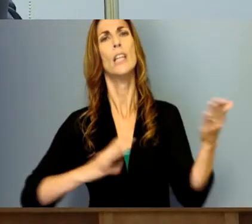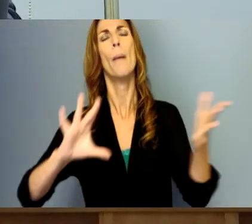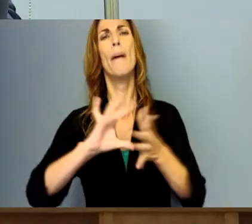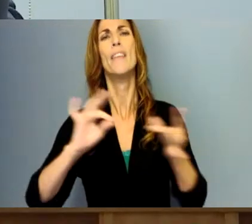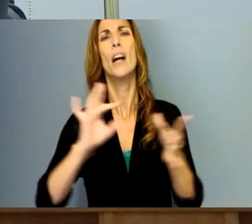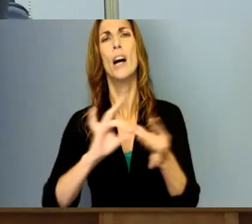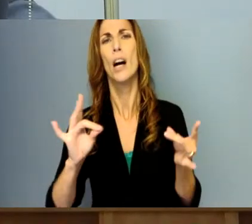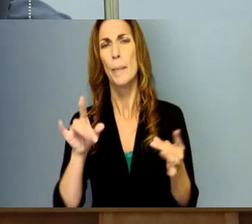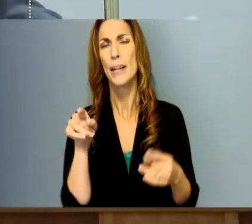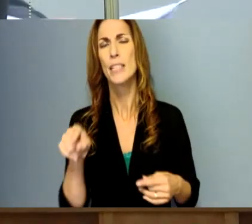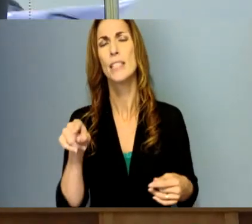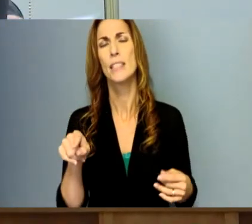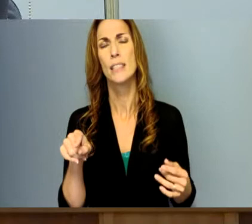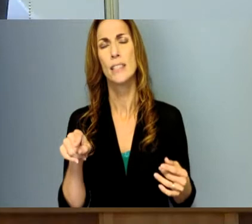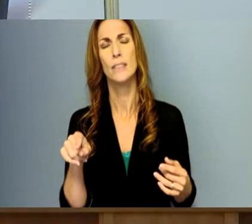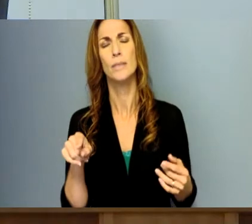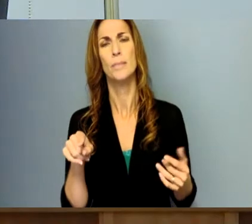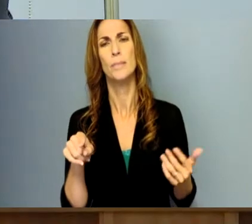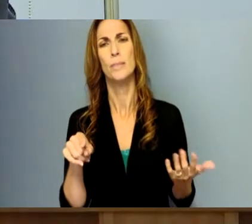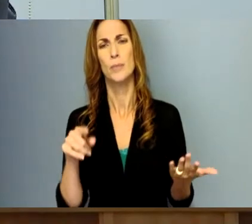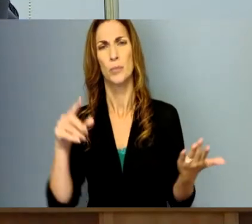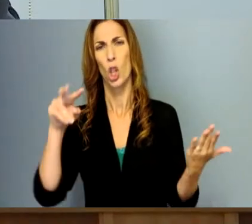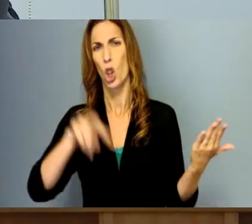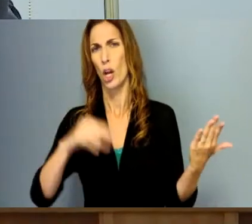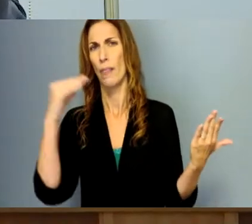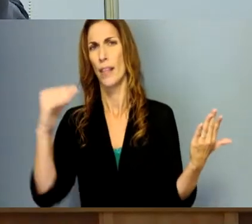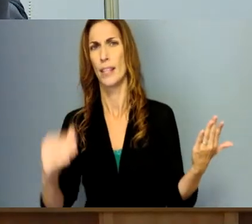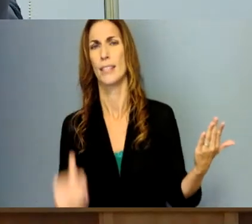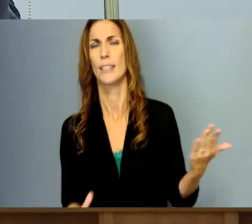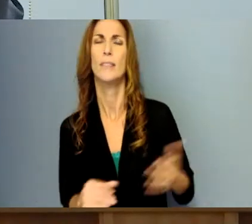let's go through the list here.